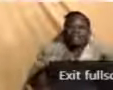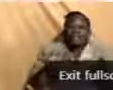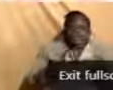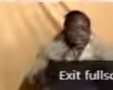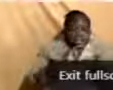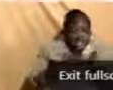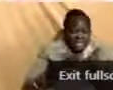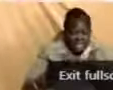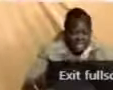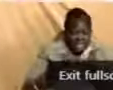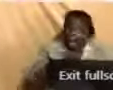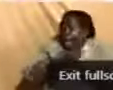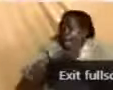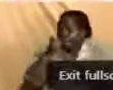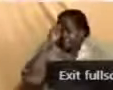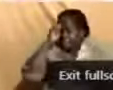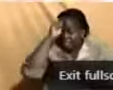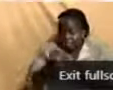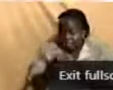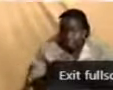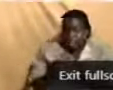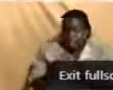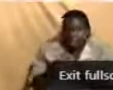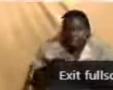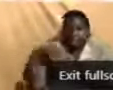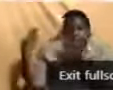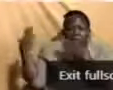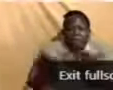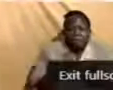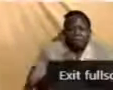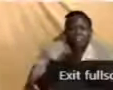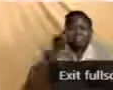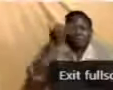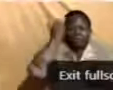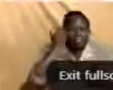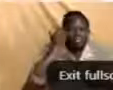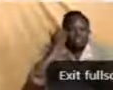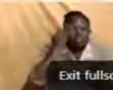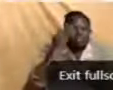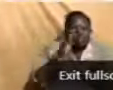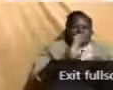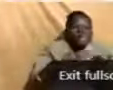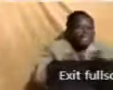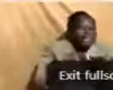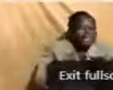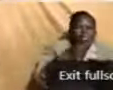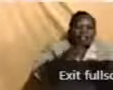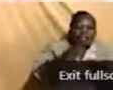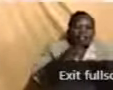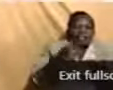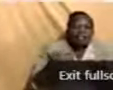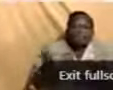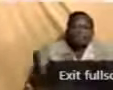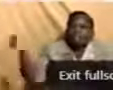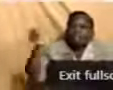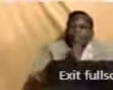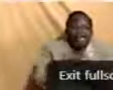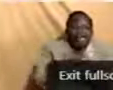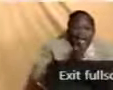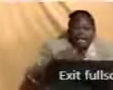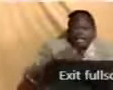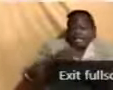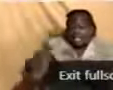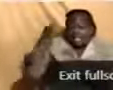when other judges were being promoted to the Court of Appeal, they were left out. I mean, for us Kenyan